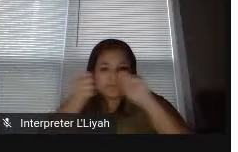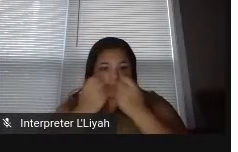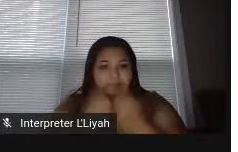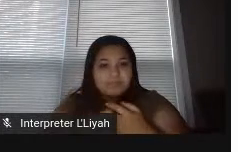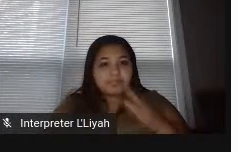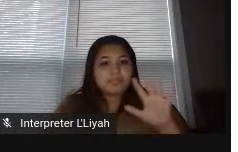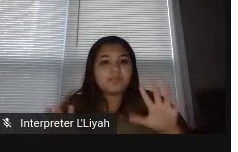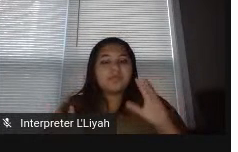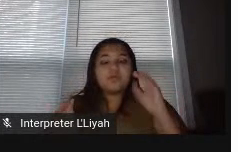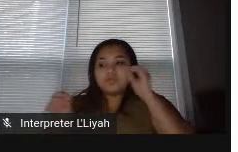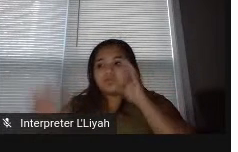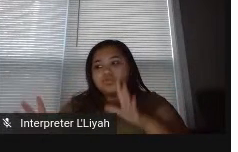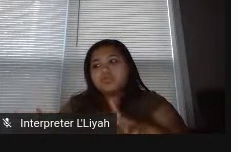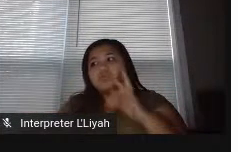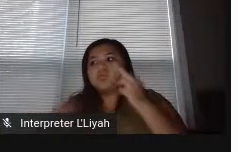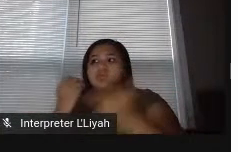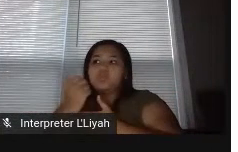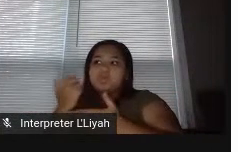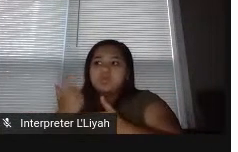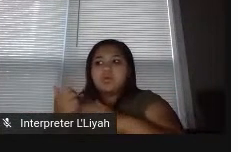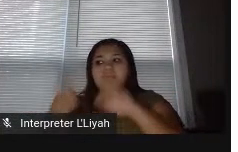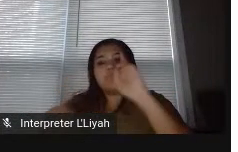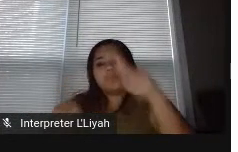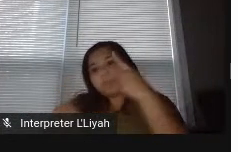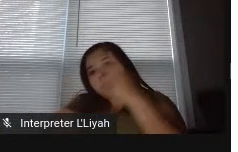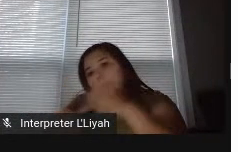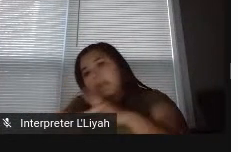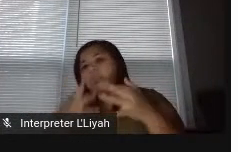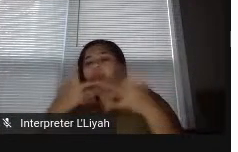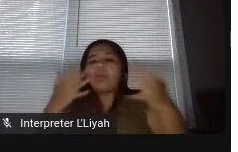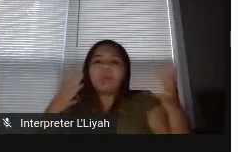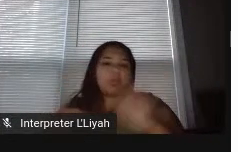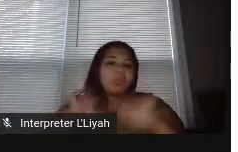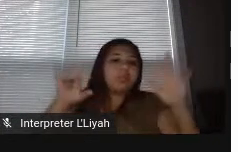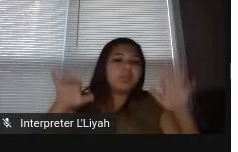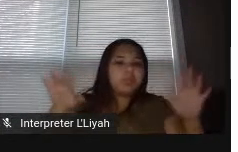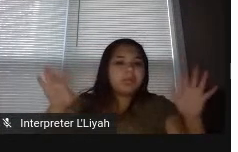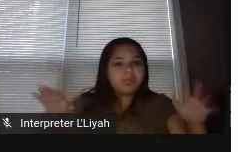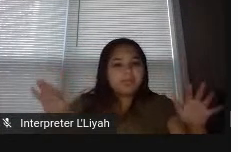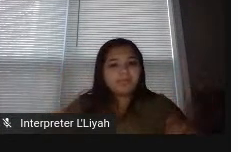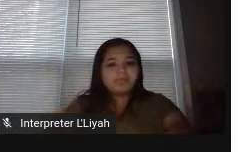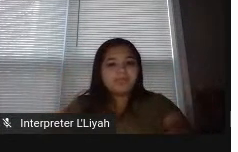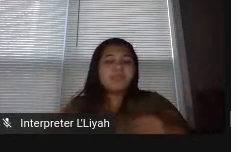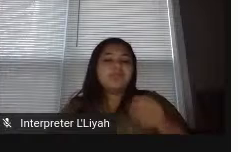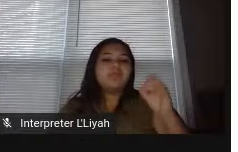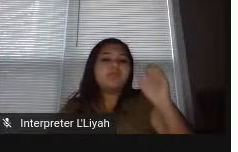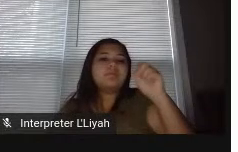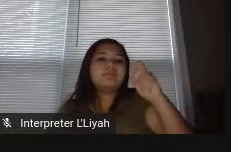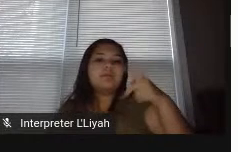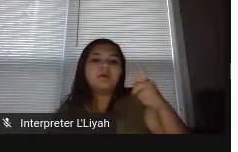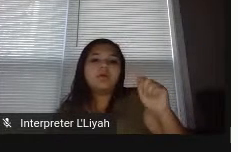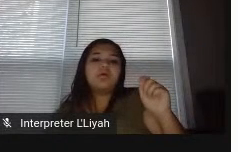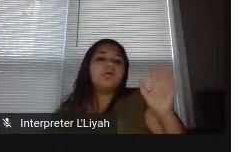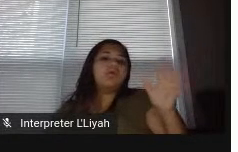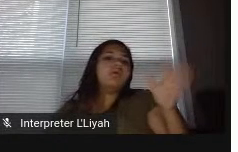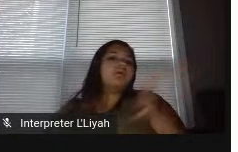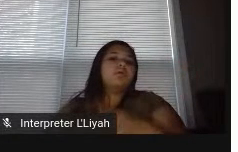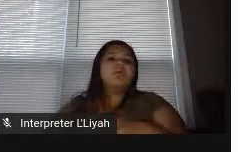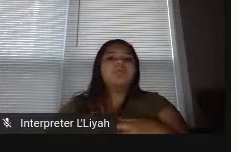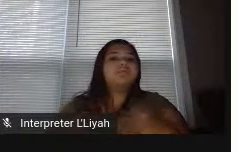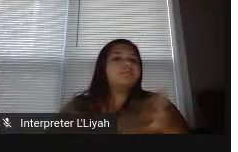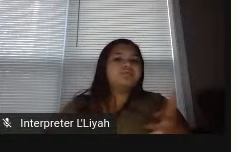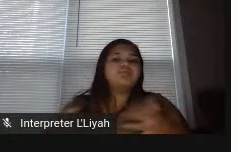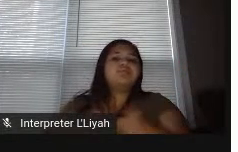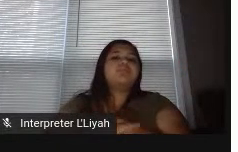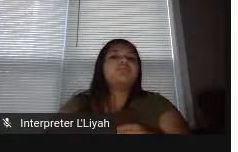the teacher, the resource teacher, the SPED person, the